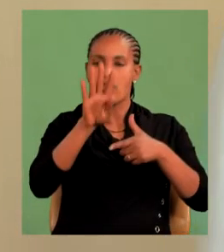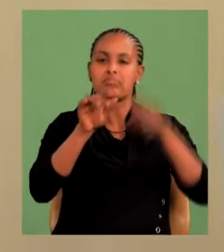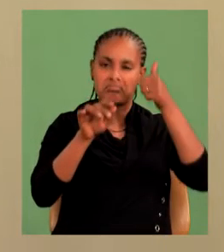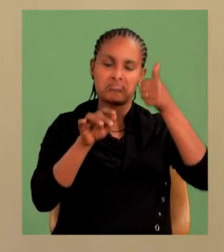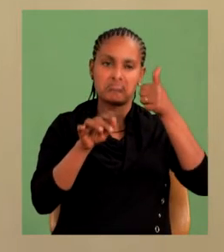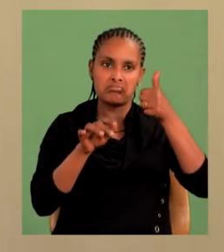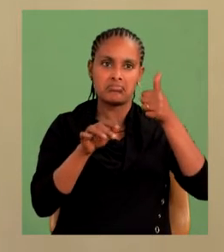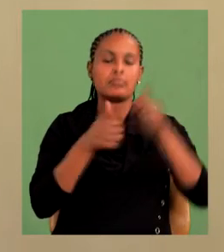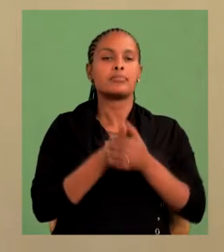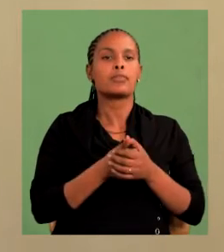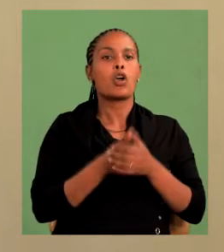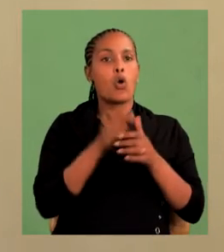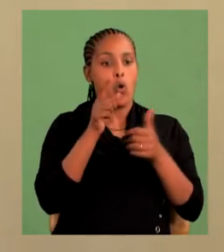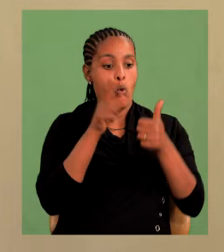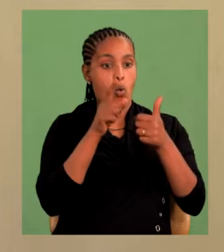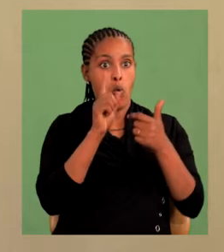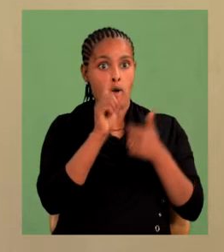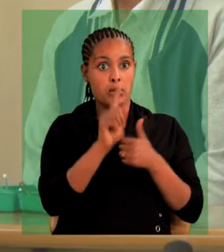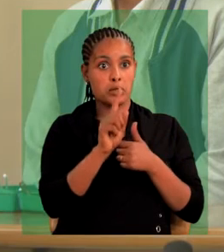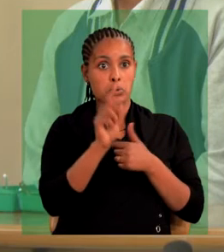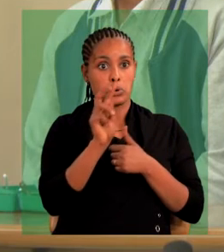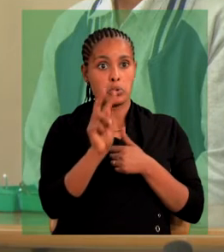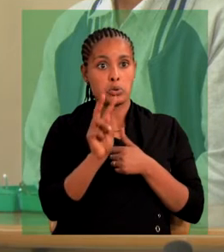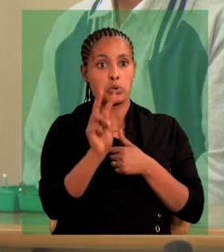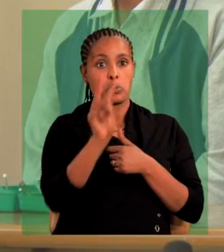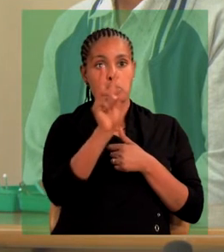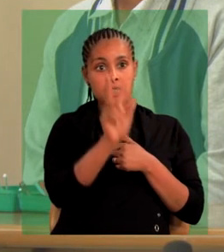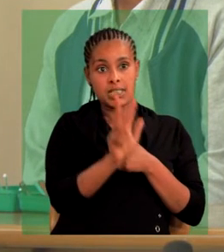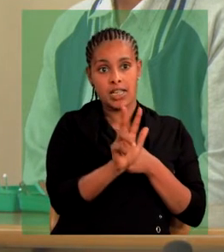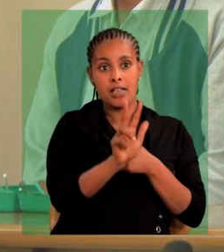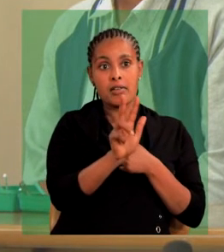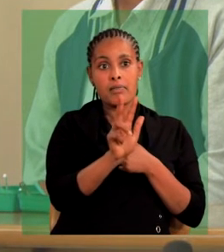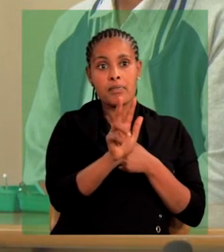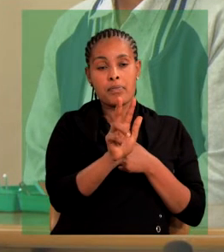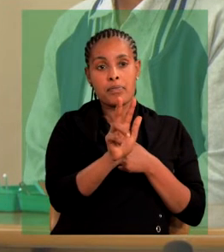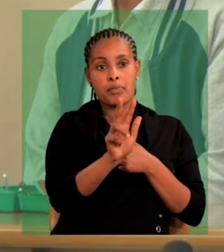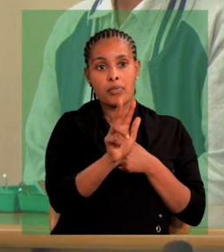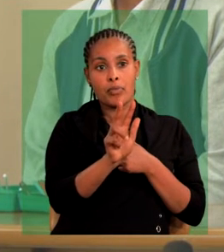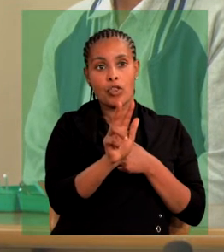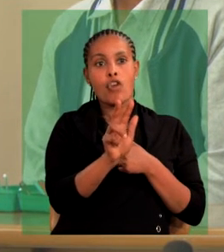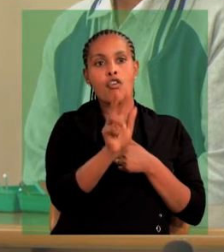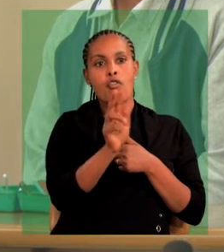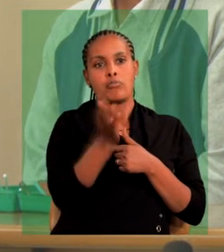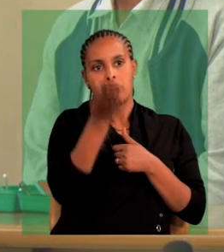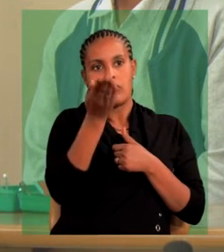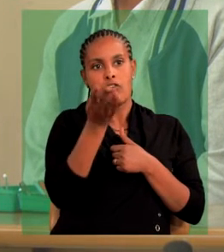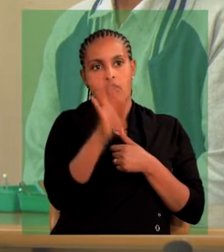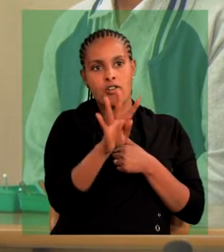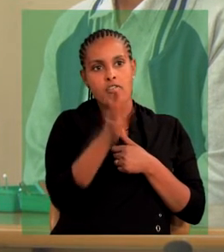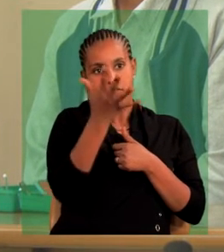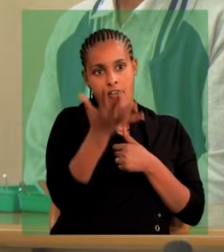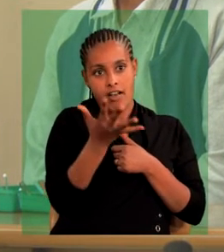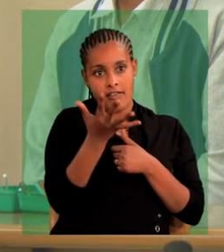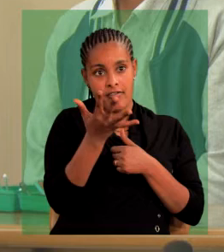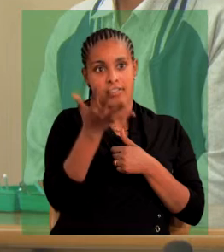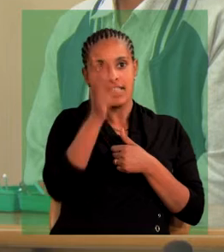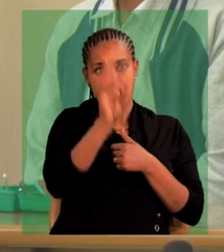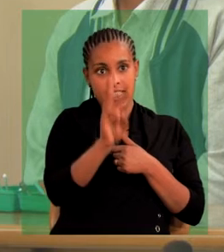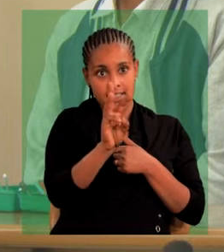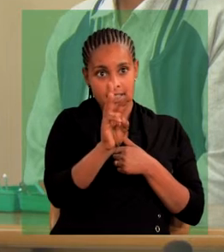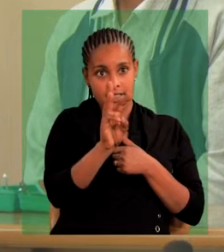Four. One, two, three, four, five,